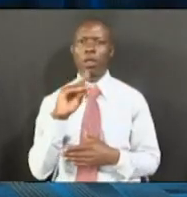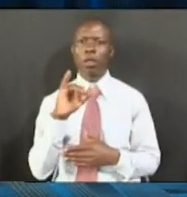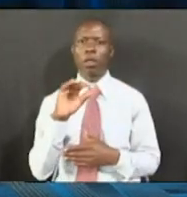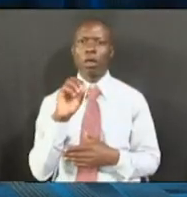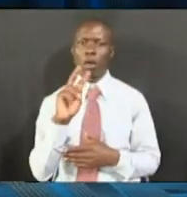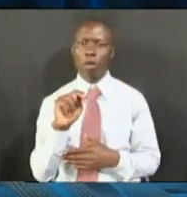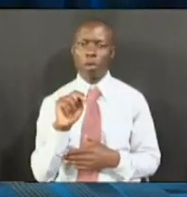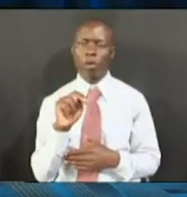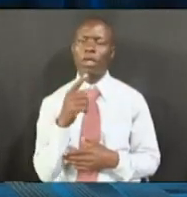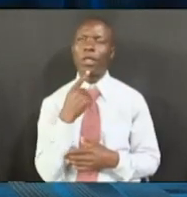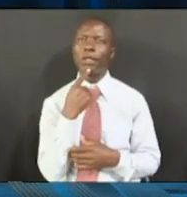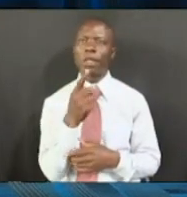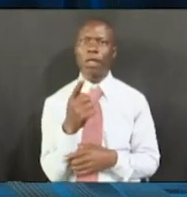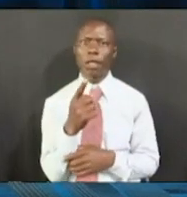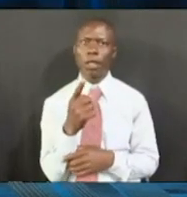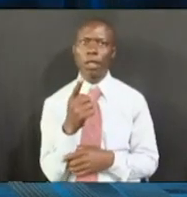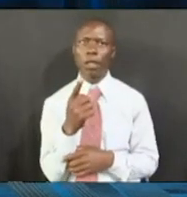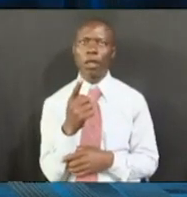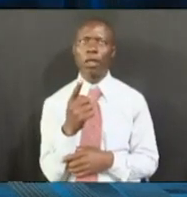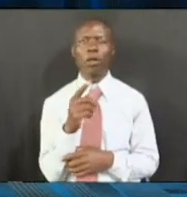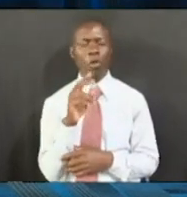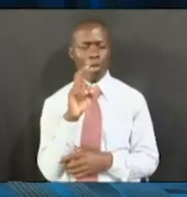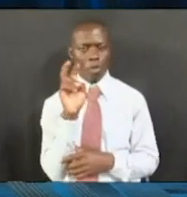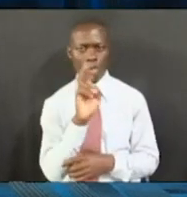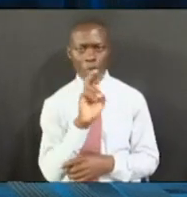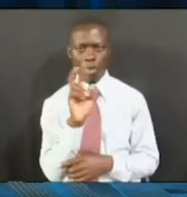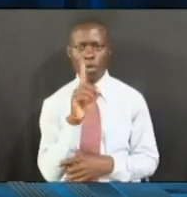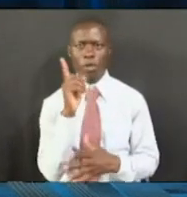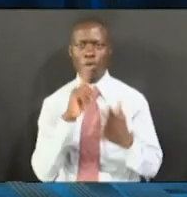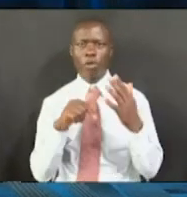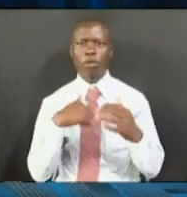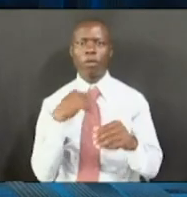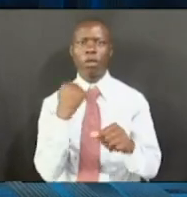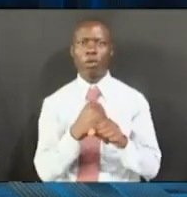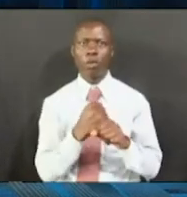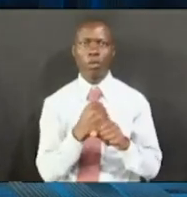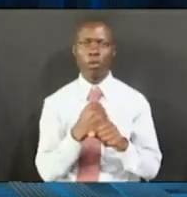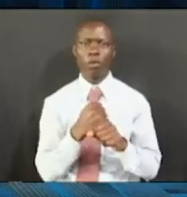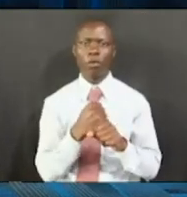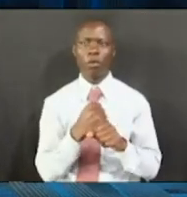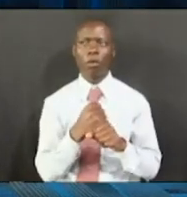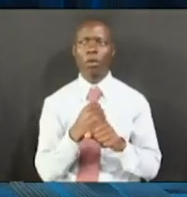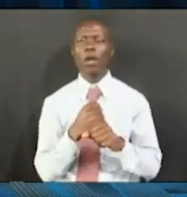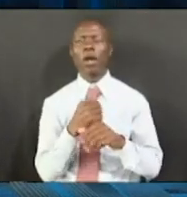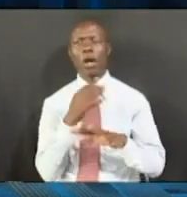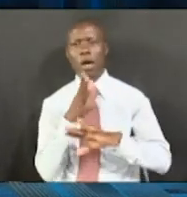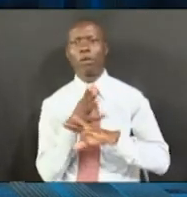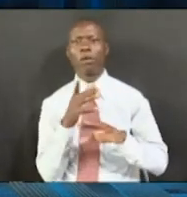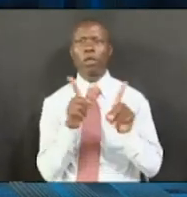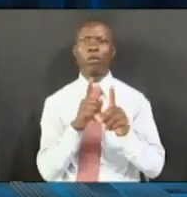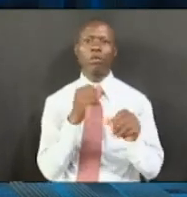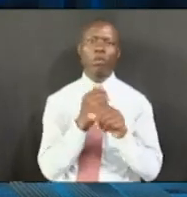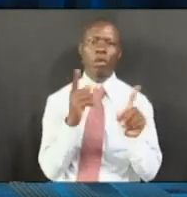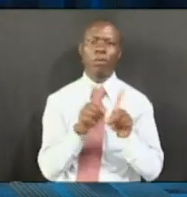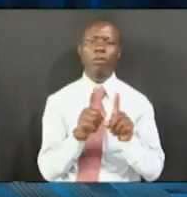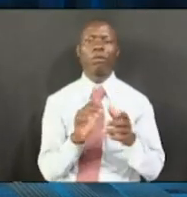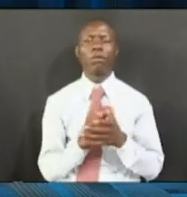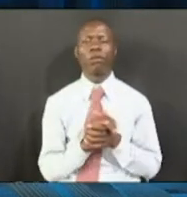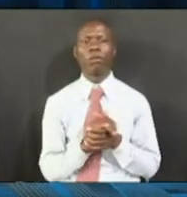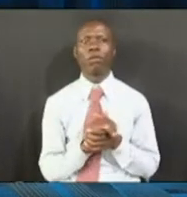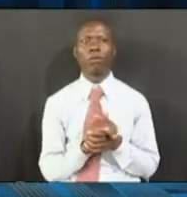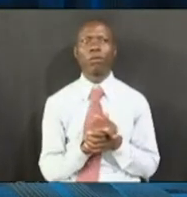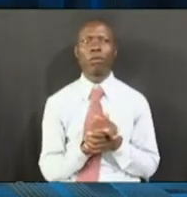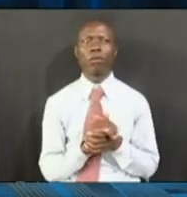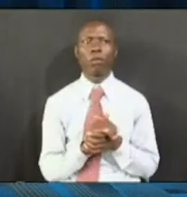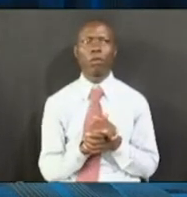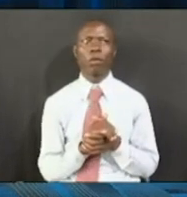that, watch what I do. When I jump, do what? No, let me try this one. When